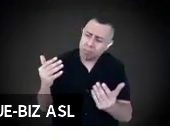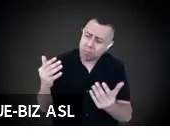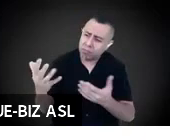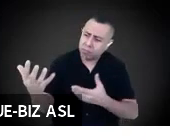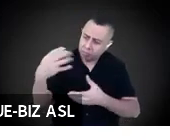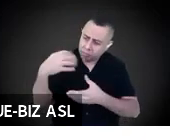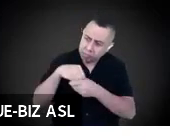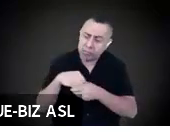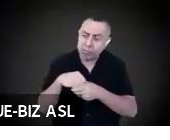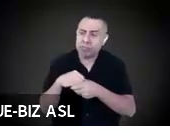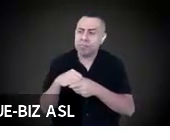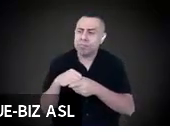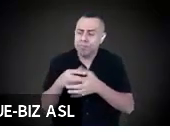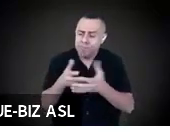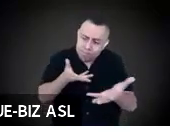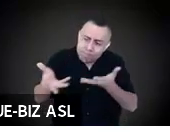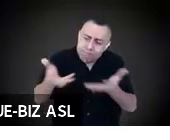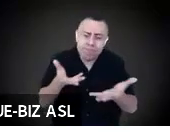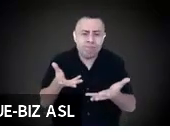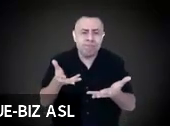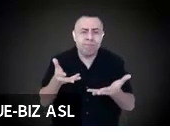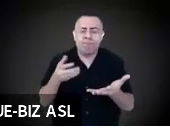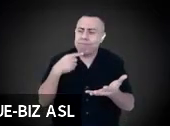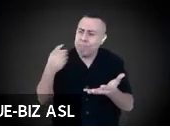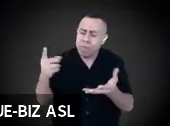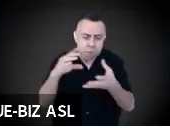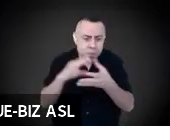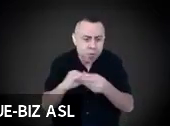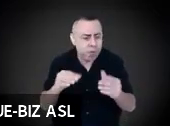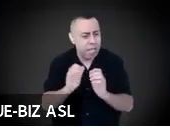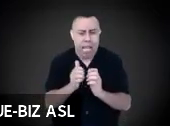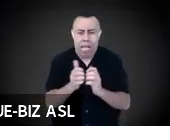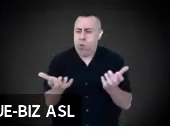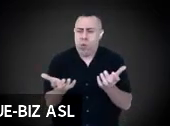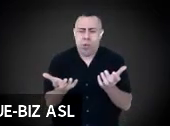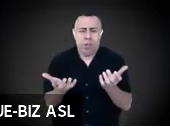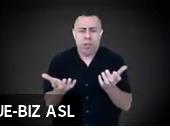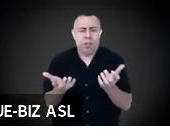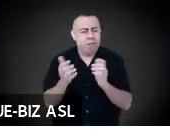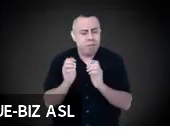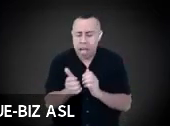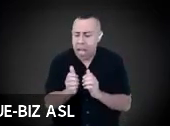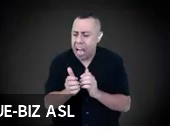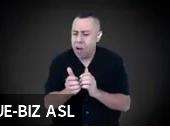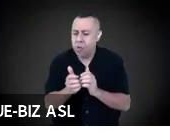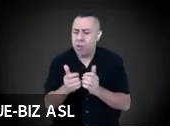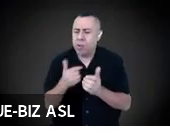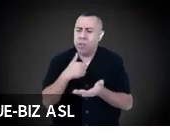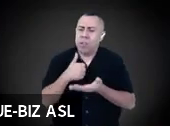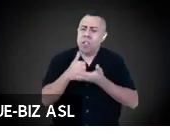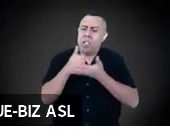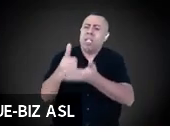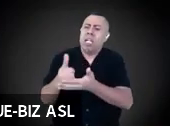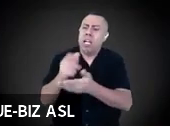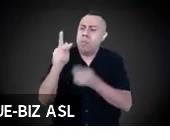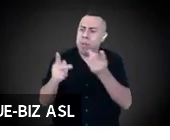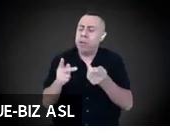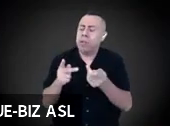the story, and how we can help people find a way to not let this happen to